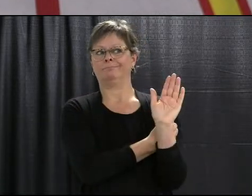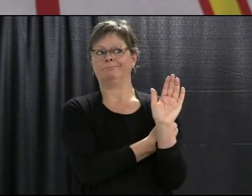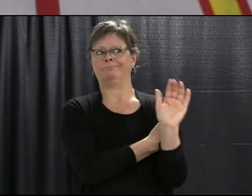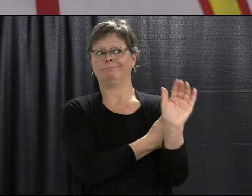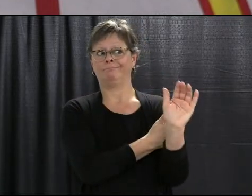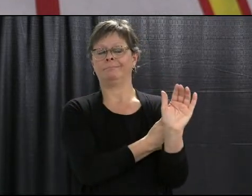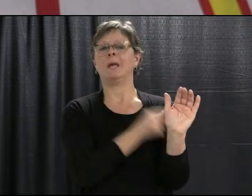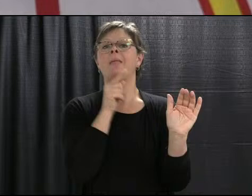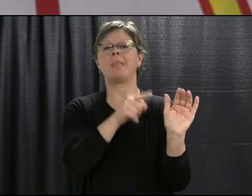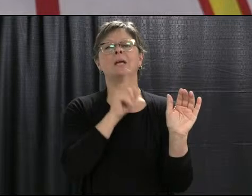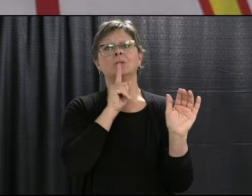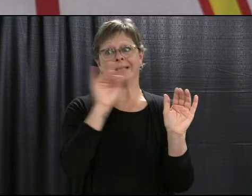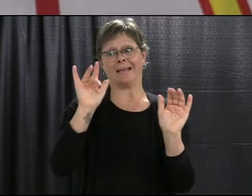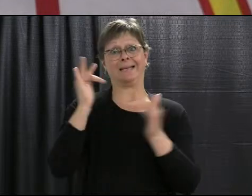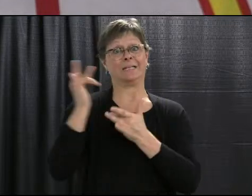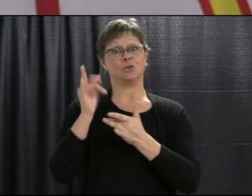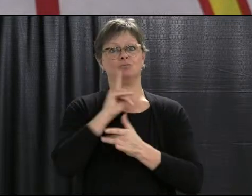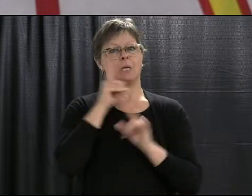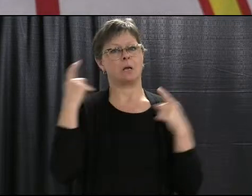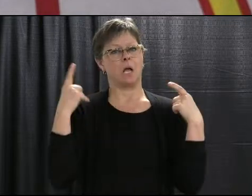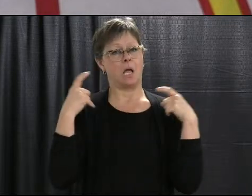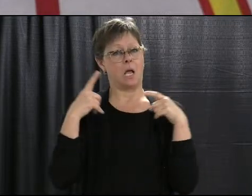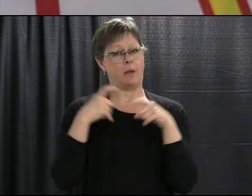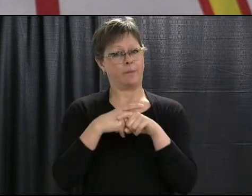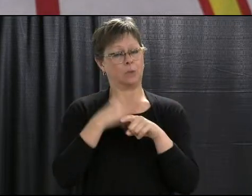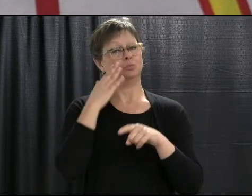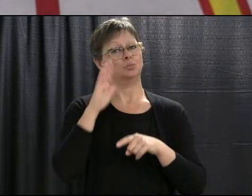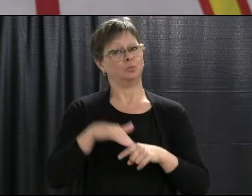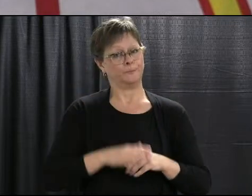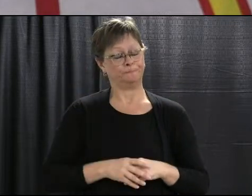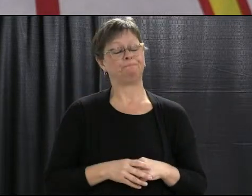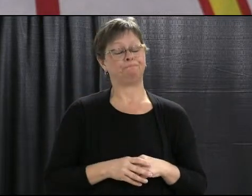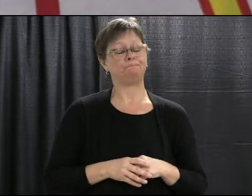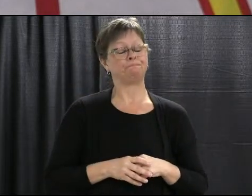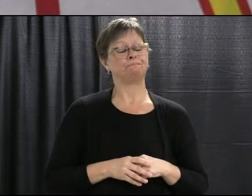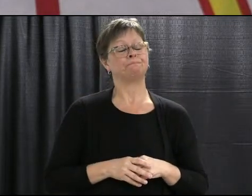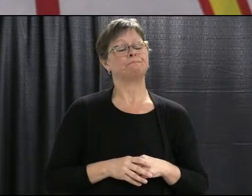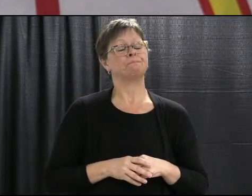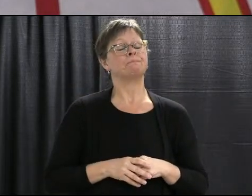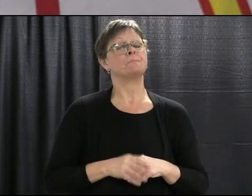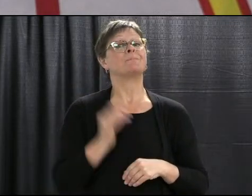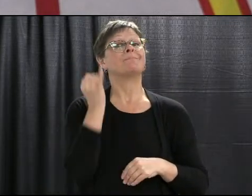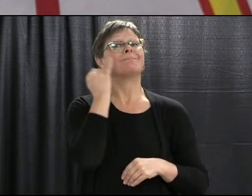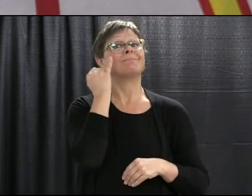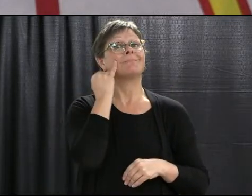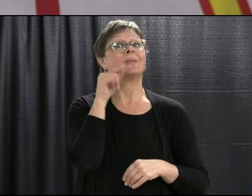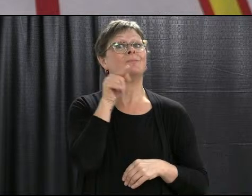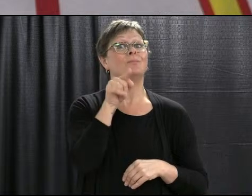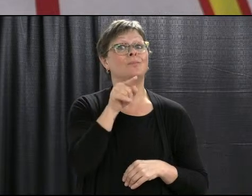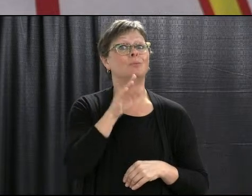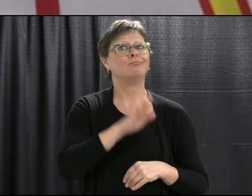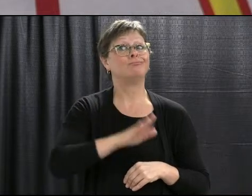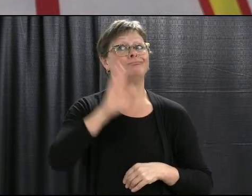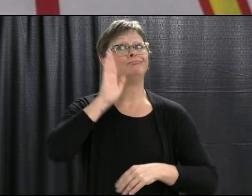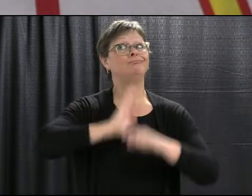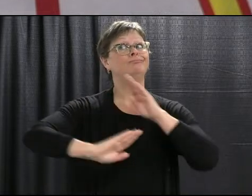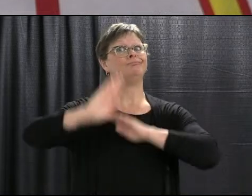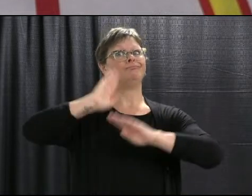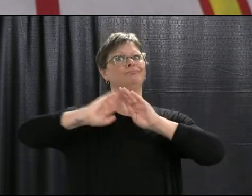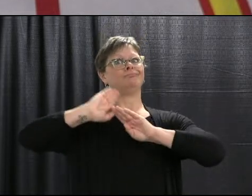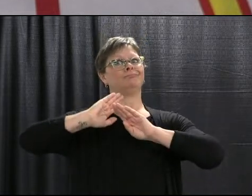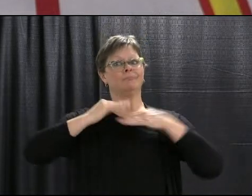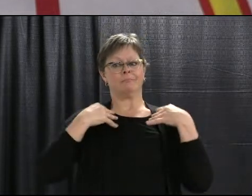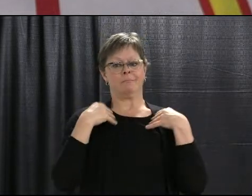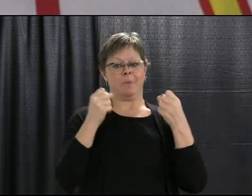This is a complex issue. I will say that. If you were to go back in time to when the health